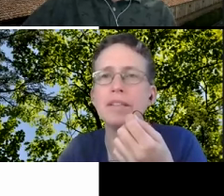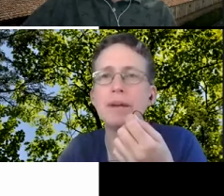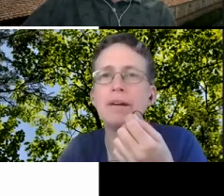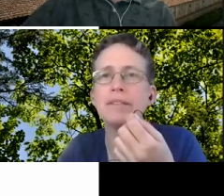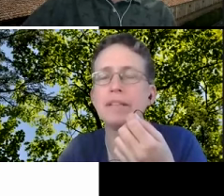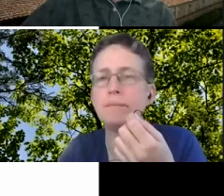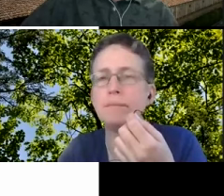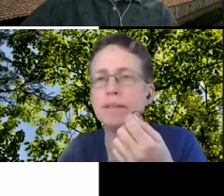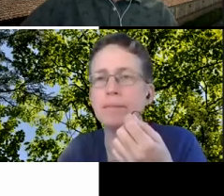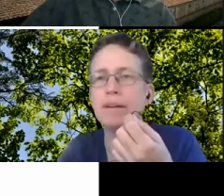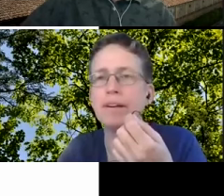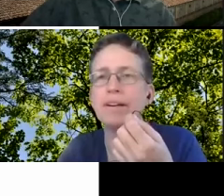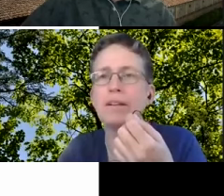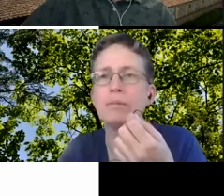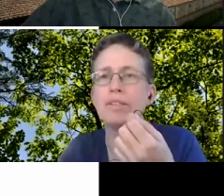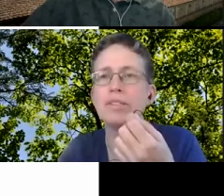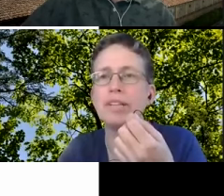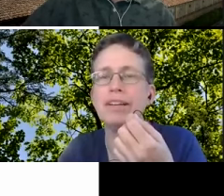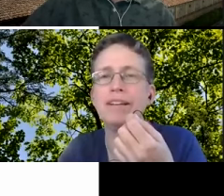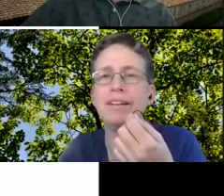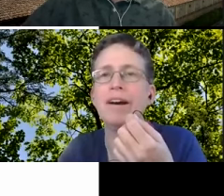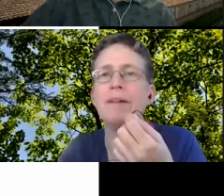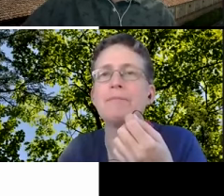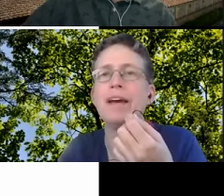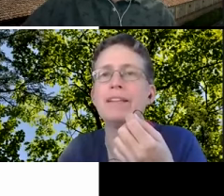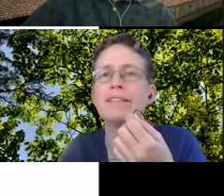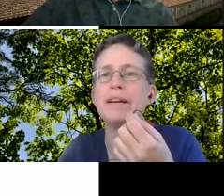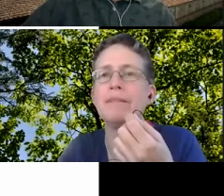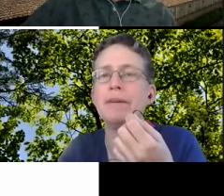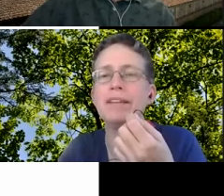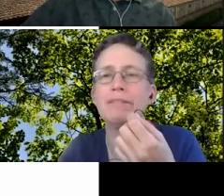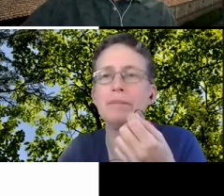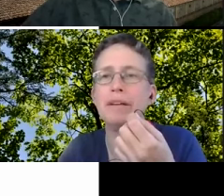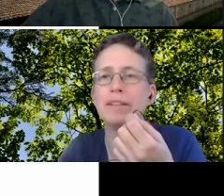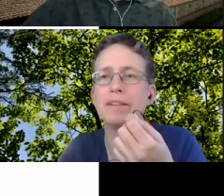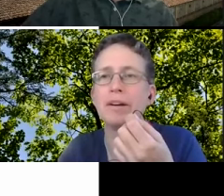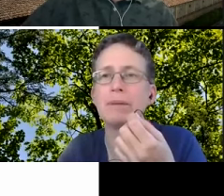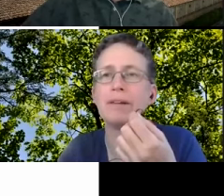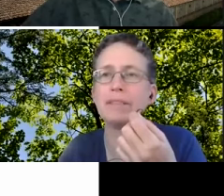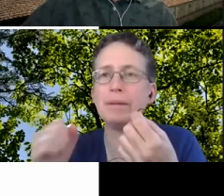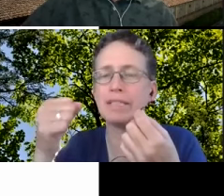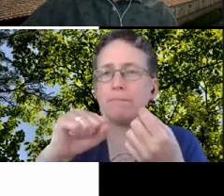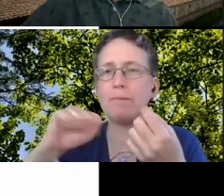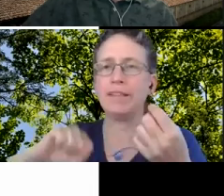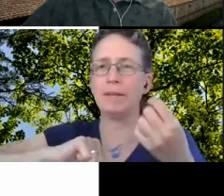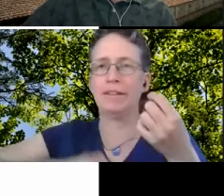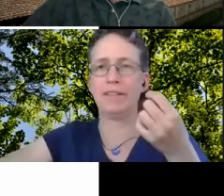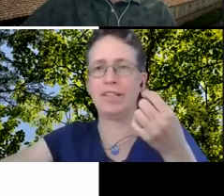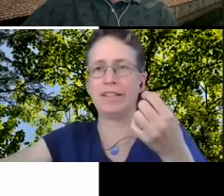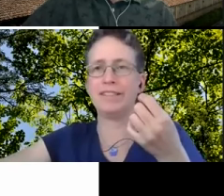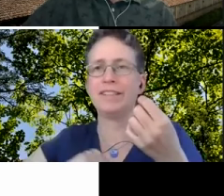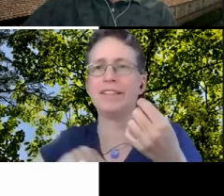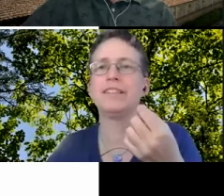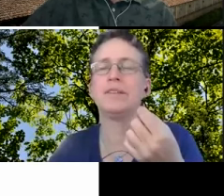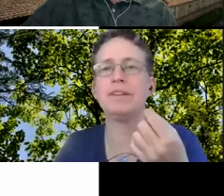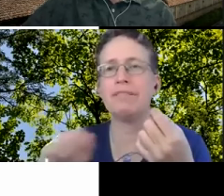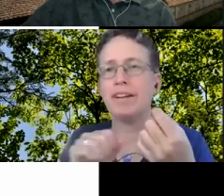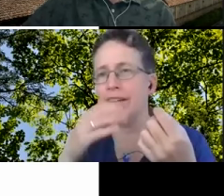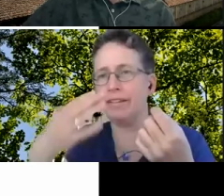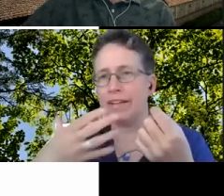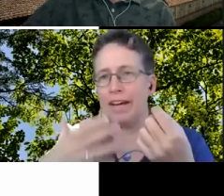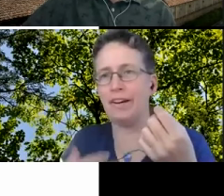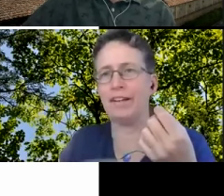song sparrow is going to be a little bigger and a little more streaky, and the big thing for me with the song sparrow is the big spot in the middle of the chest. So if you can